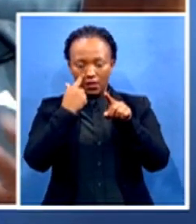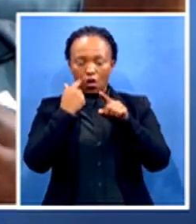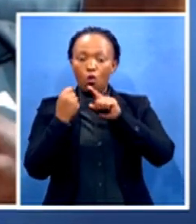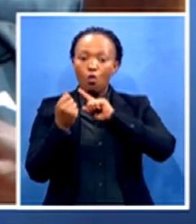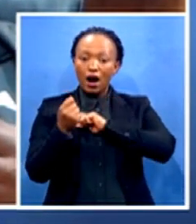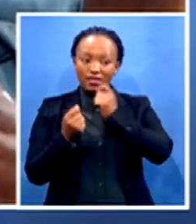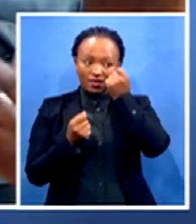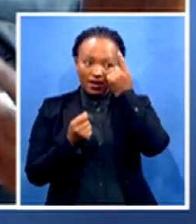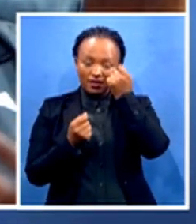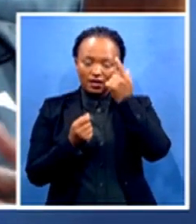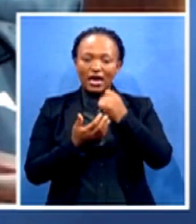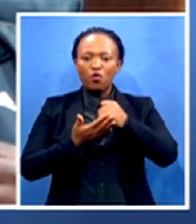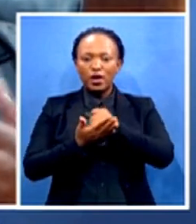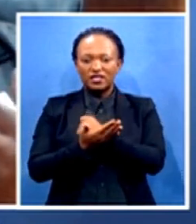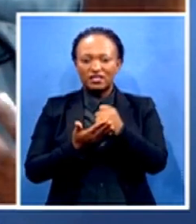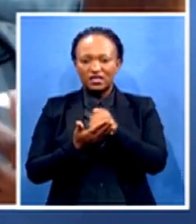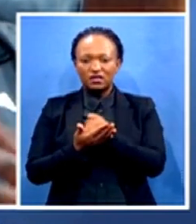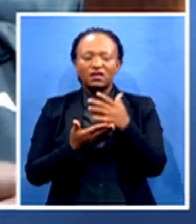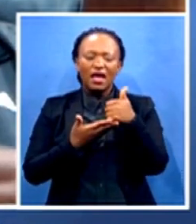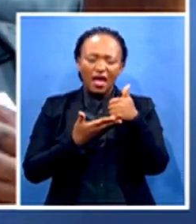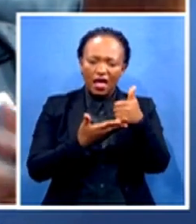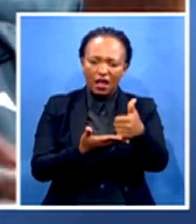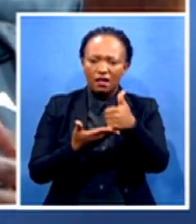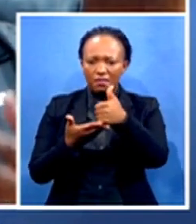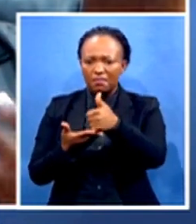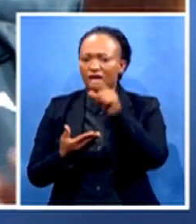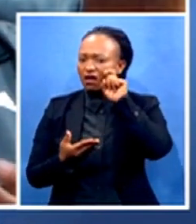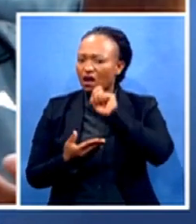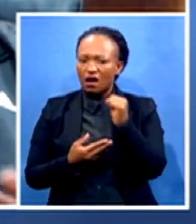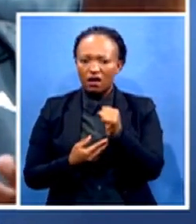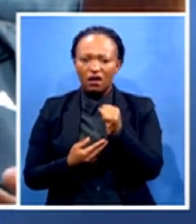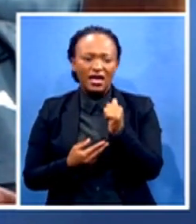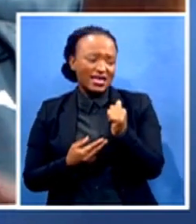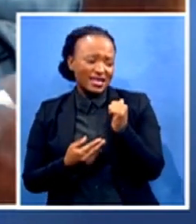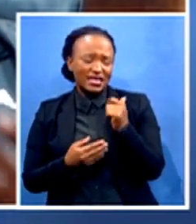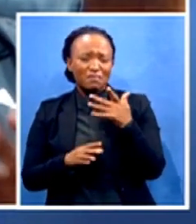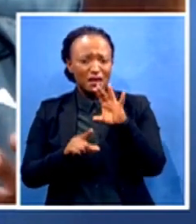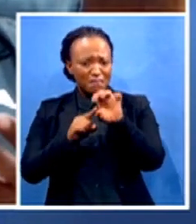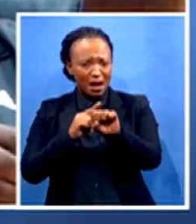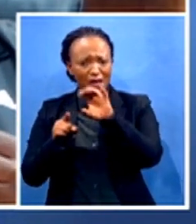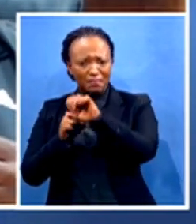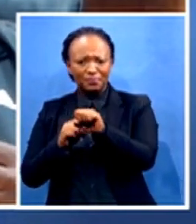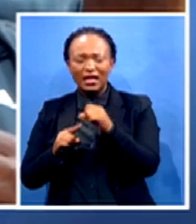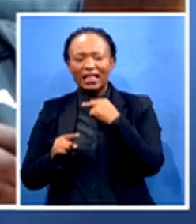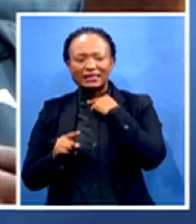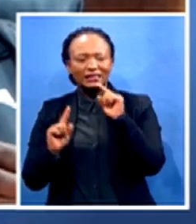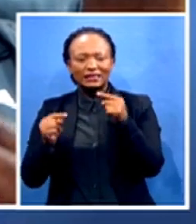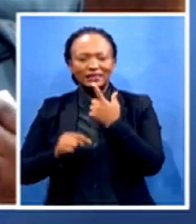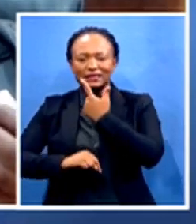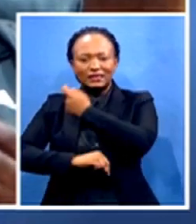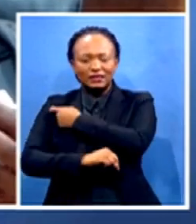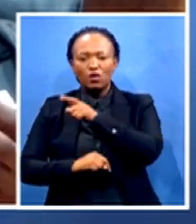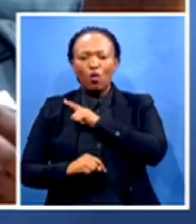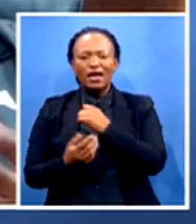help the elders, because a lot of them yesterday I discovered that they were not able to vaccinate because they were not registered. But also after